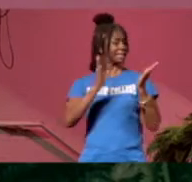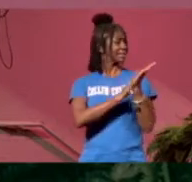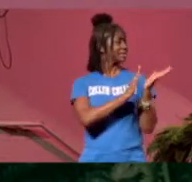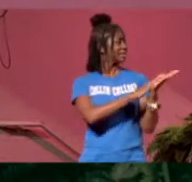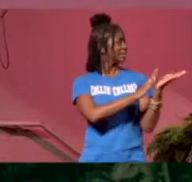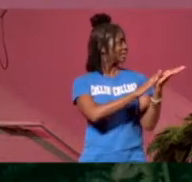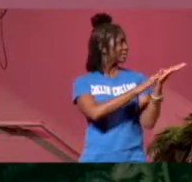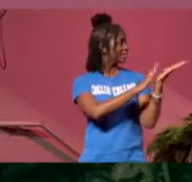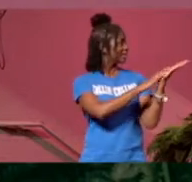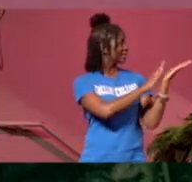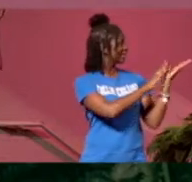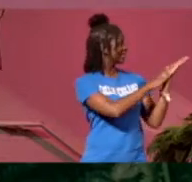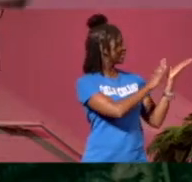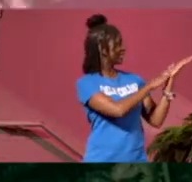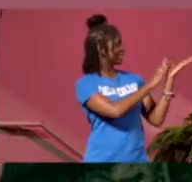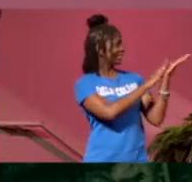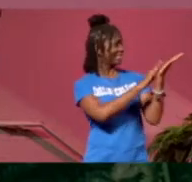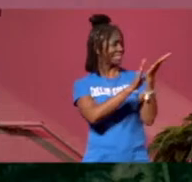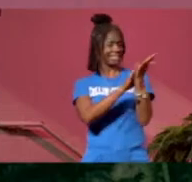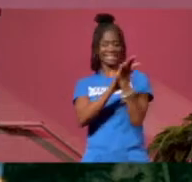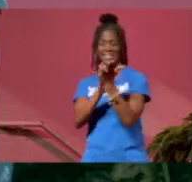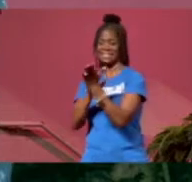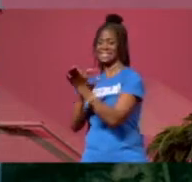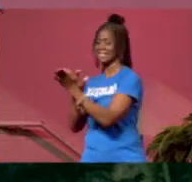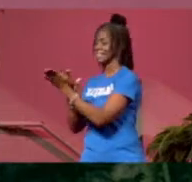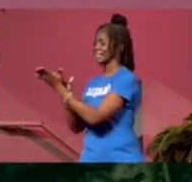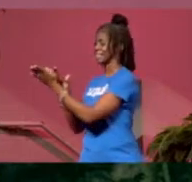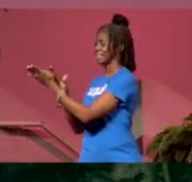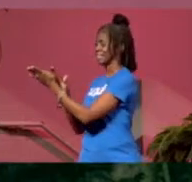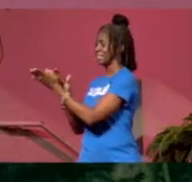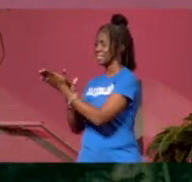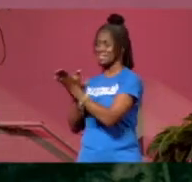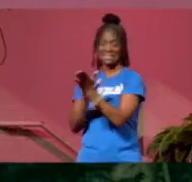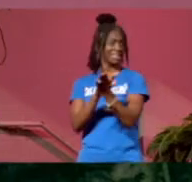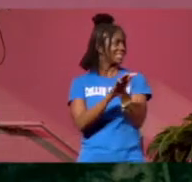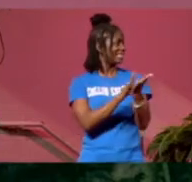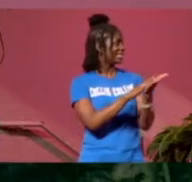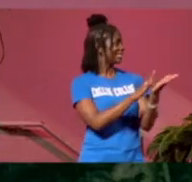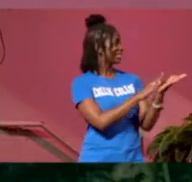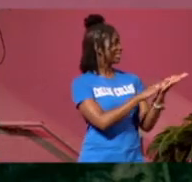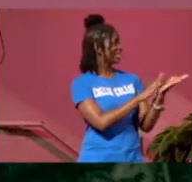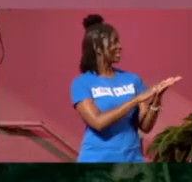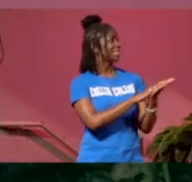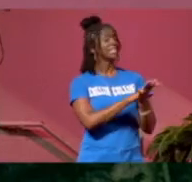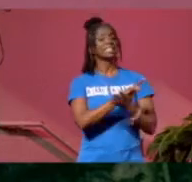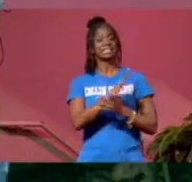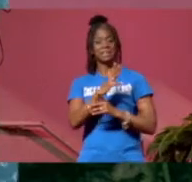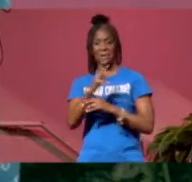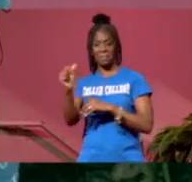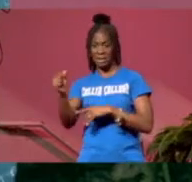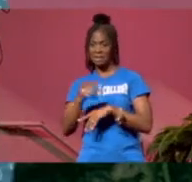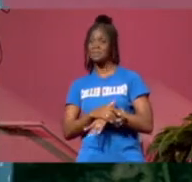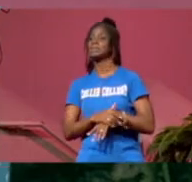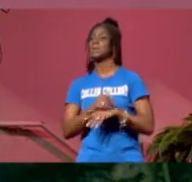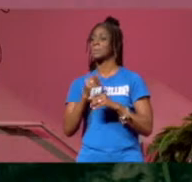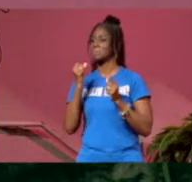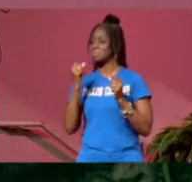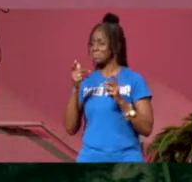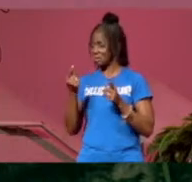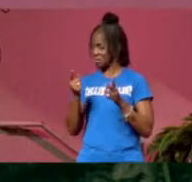Y'all didn't come to church today? Thank you, Sister Chris, Tajay, Malik. Okay, some of them didn't come to church. I'm